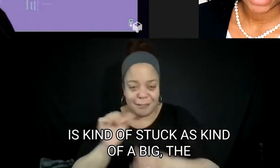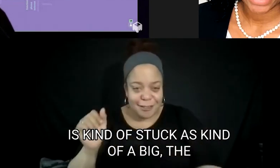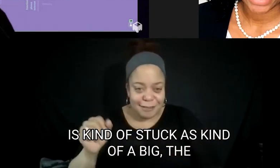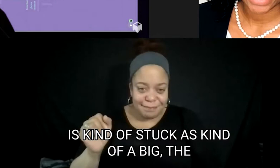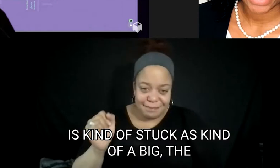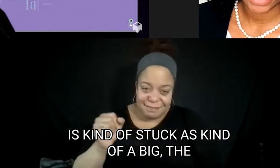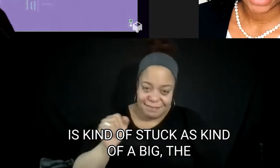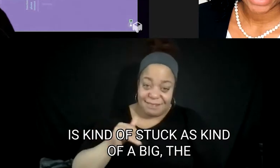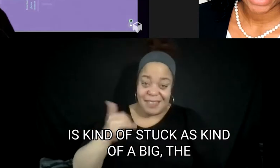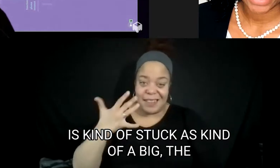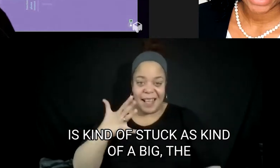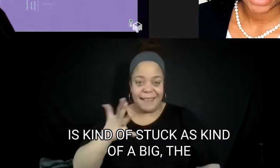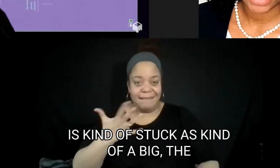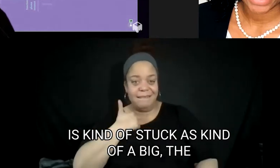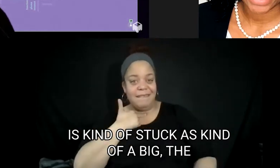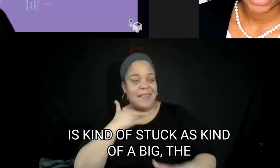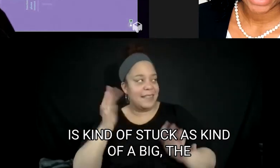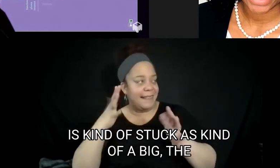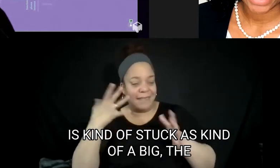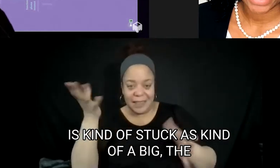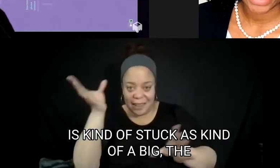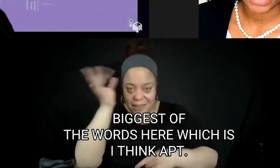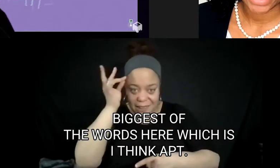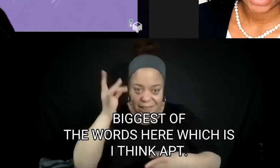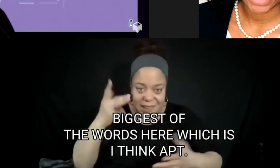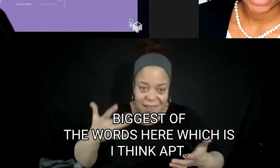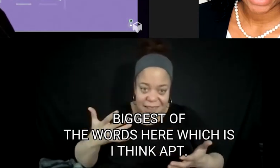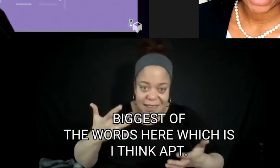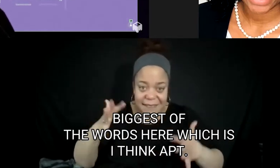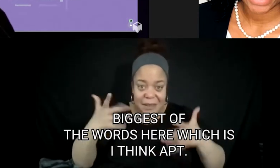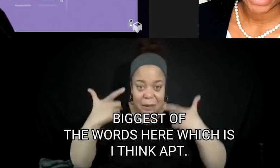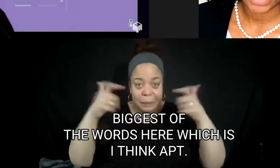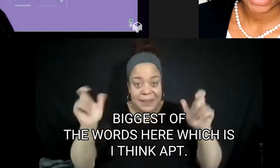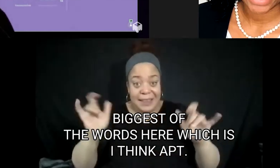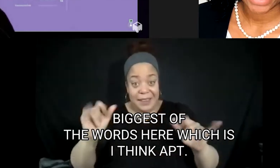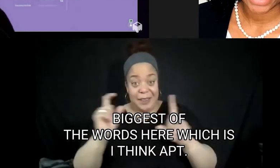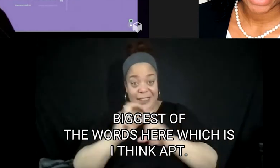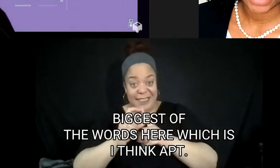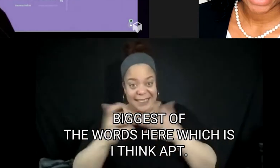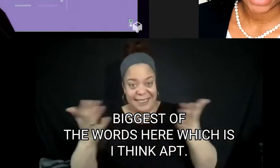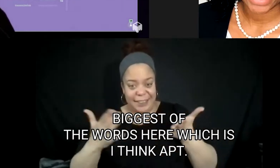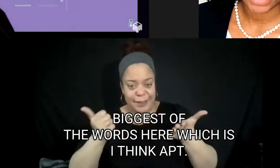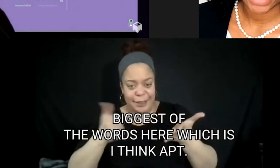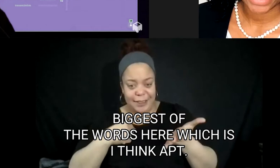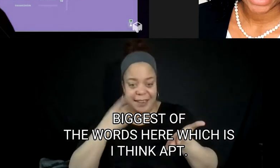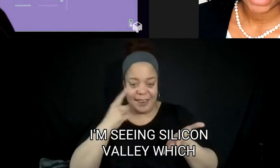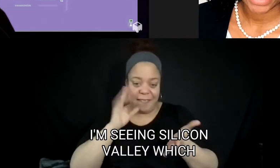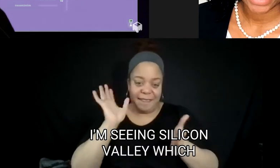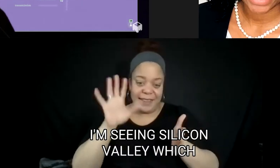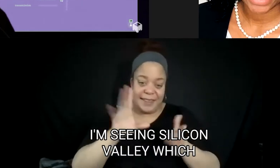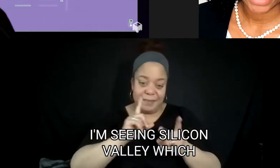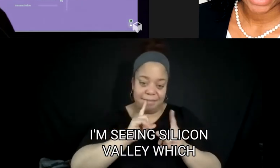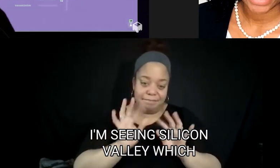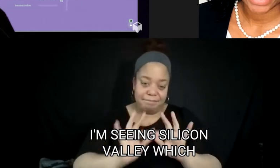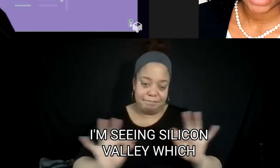apt. I'm seeing Silicon Valley, which makes sense. It's a whole industry, yeah.